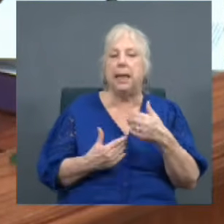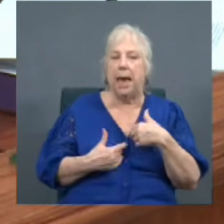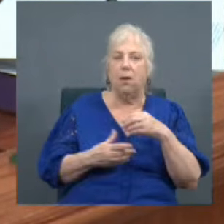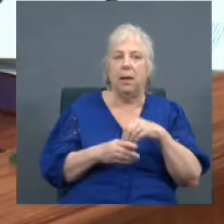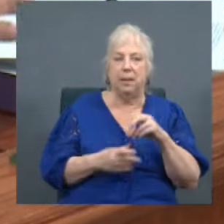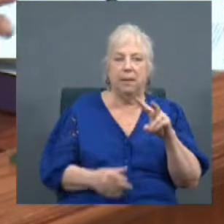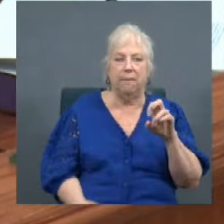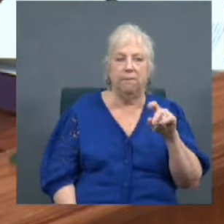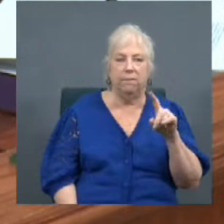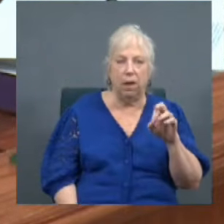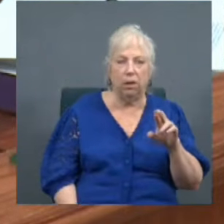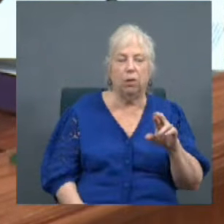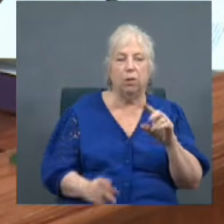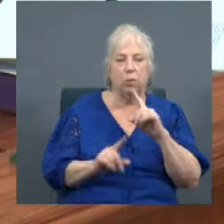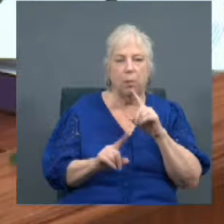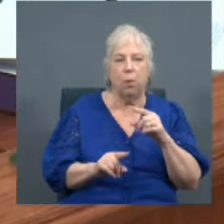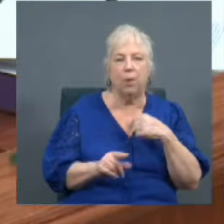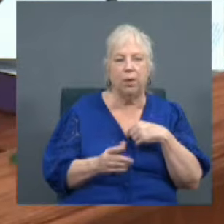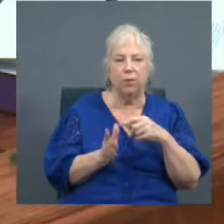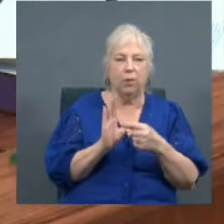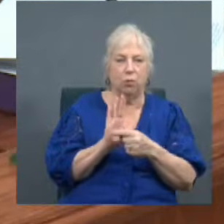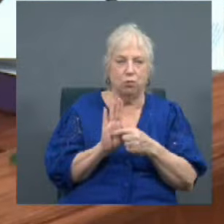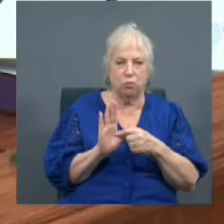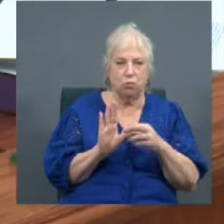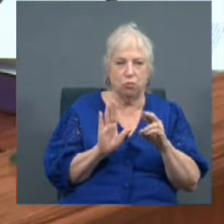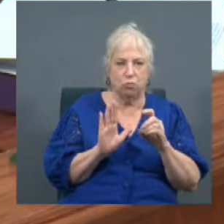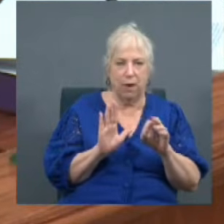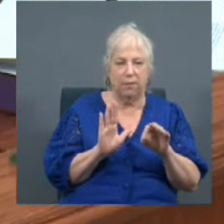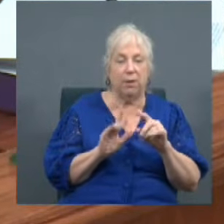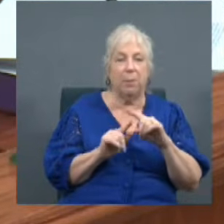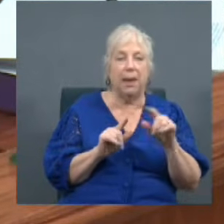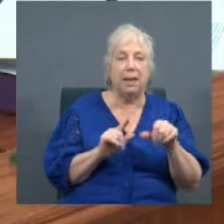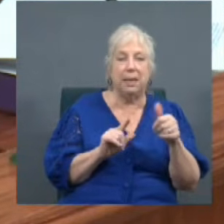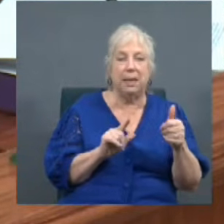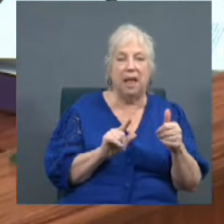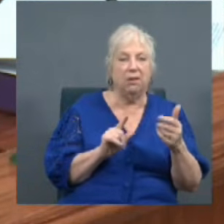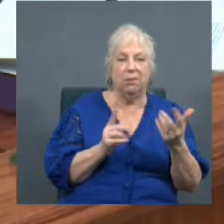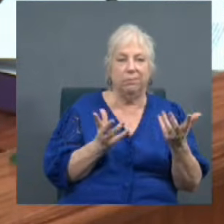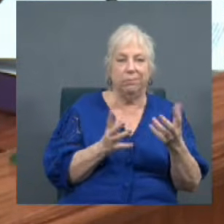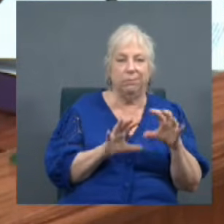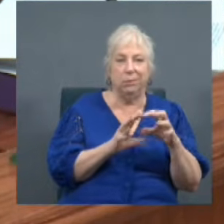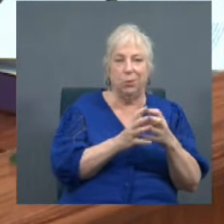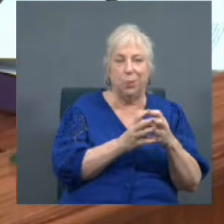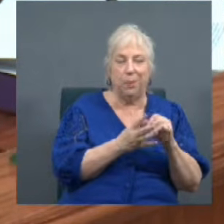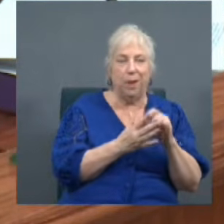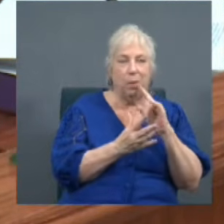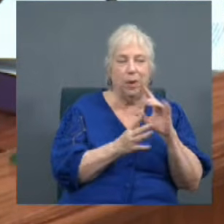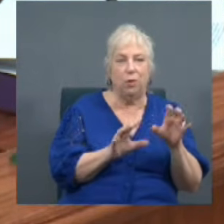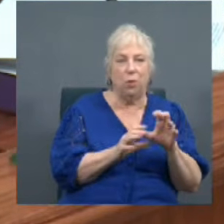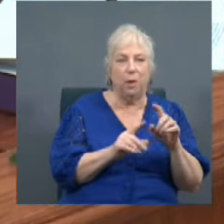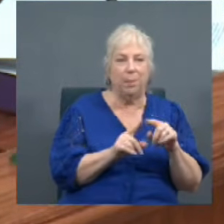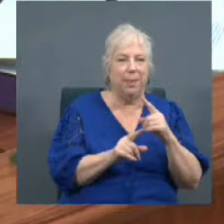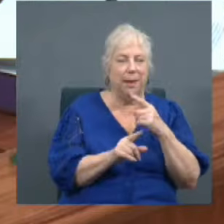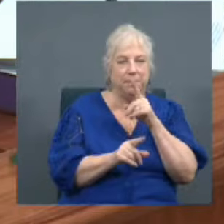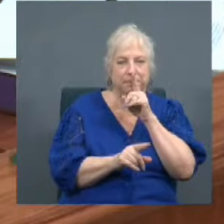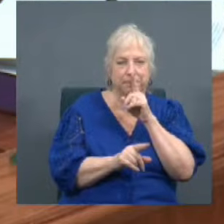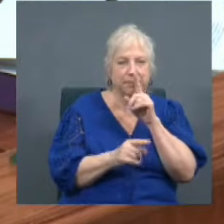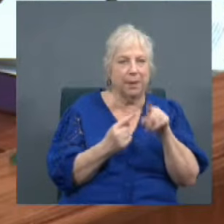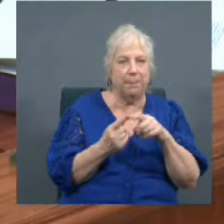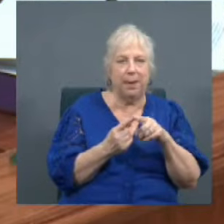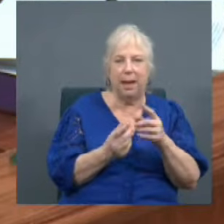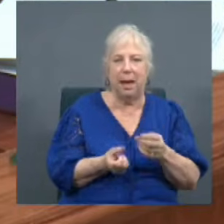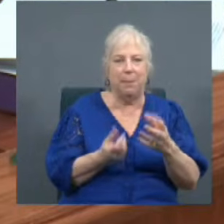to referring to another entity that was going to be doing this, but they really didn't give us any indication of how much or where we would